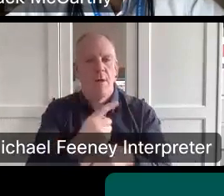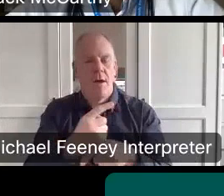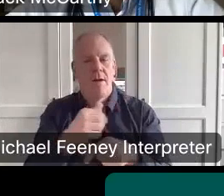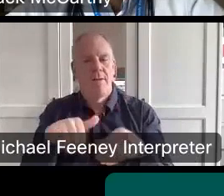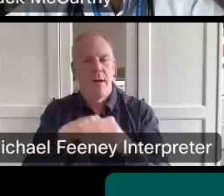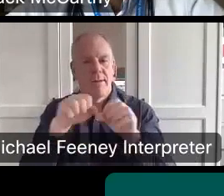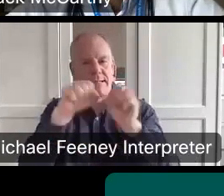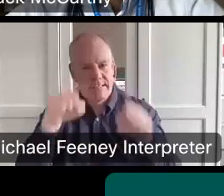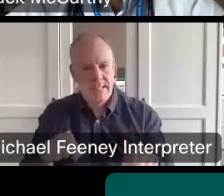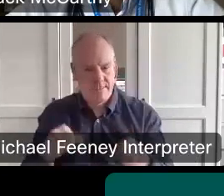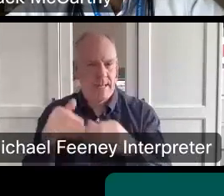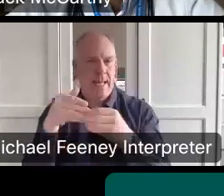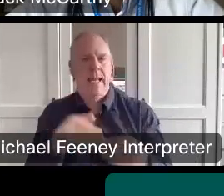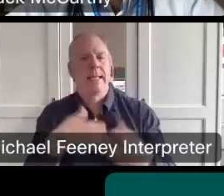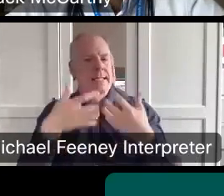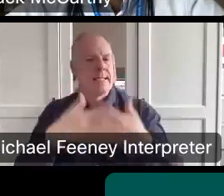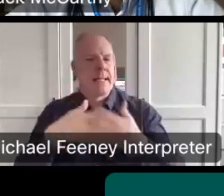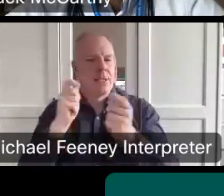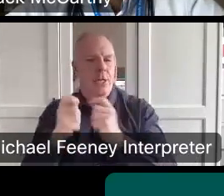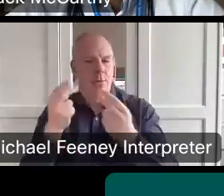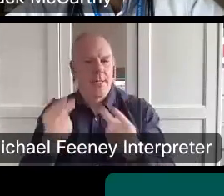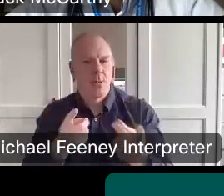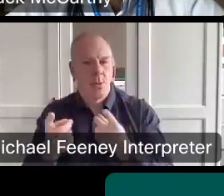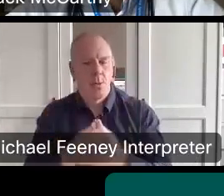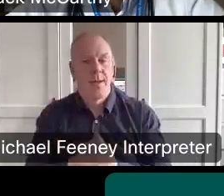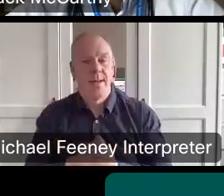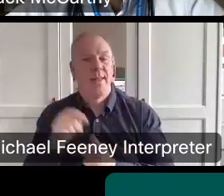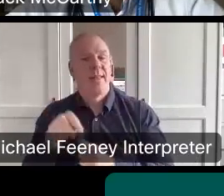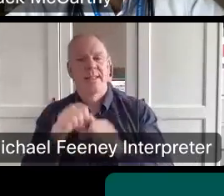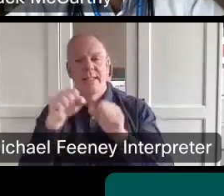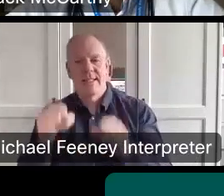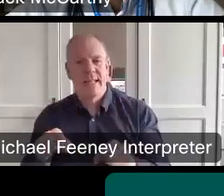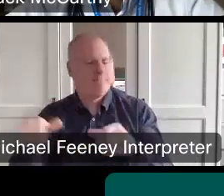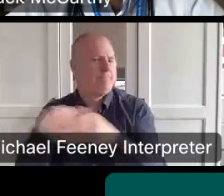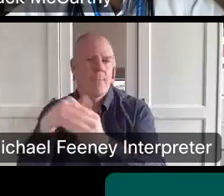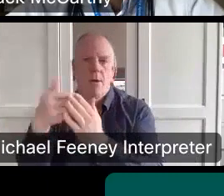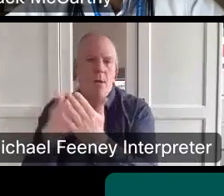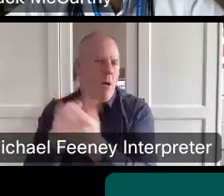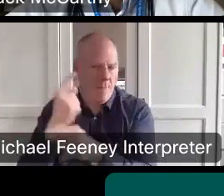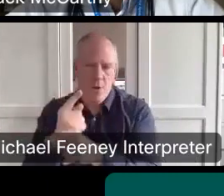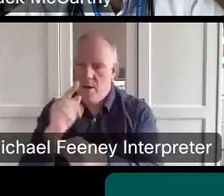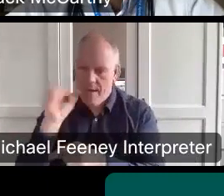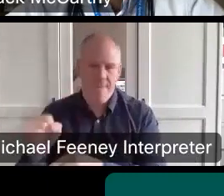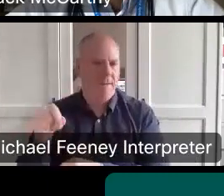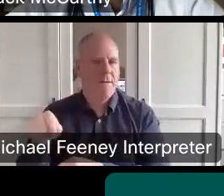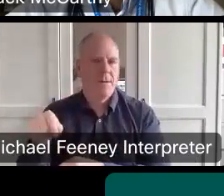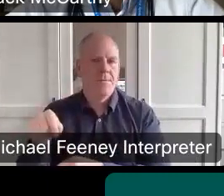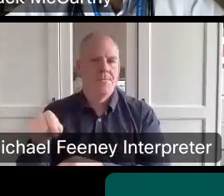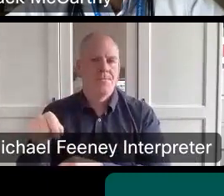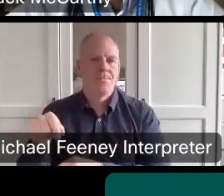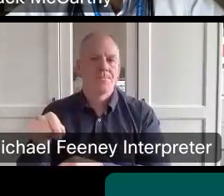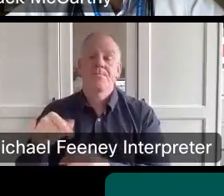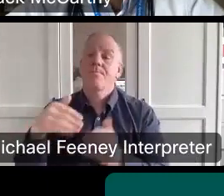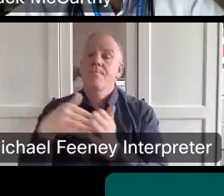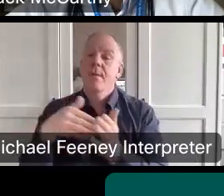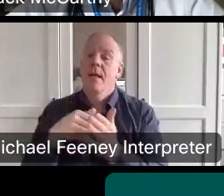and kind of lead out on the technical changes. The system is written into the legislation. So whilst